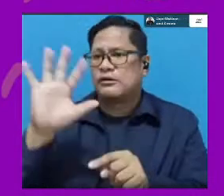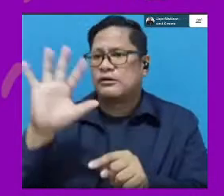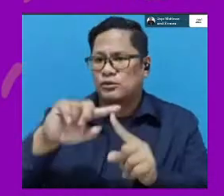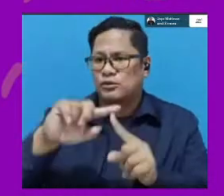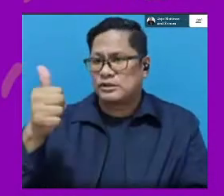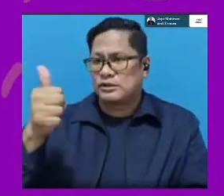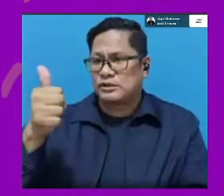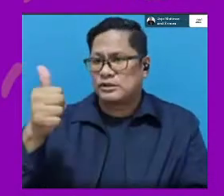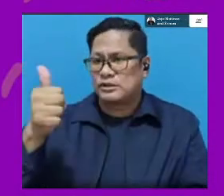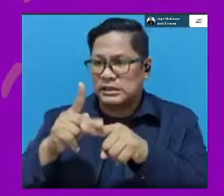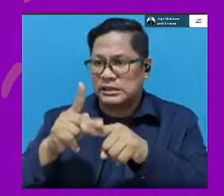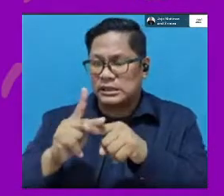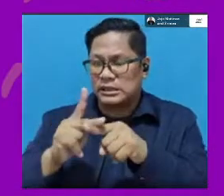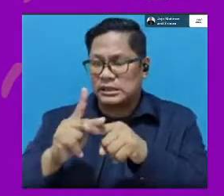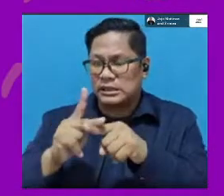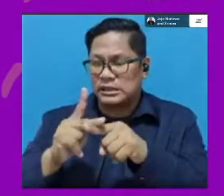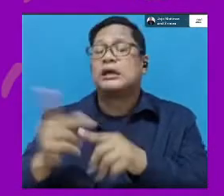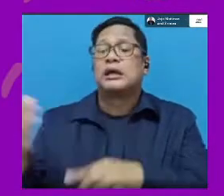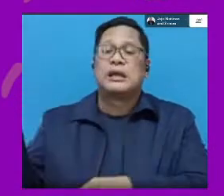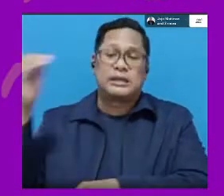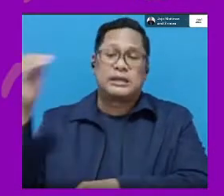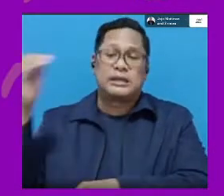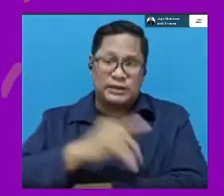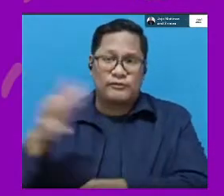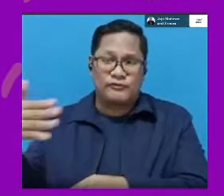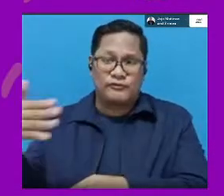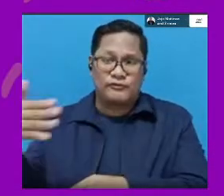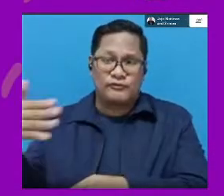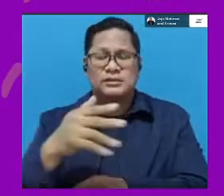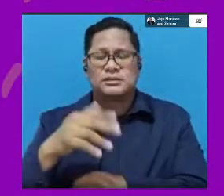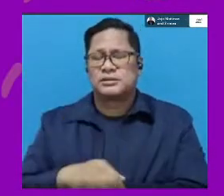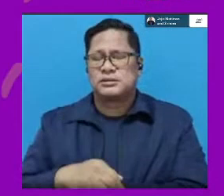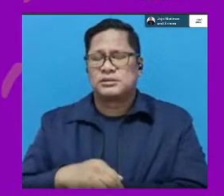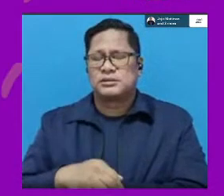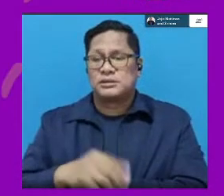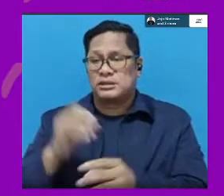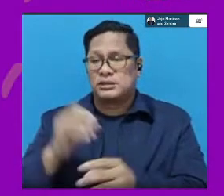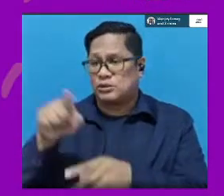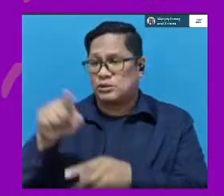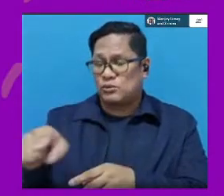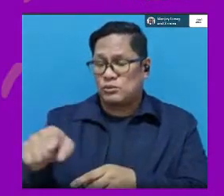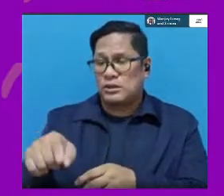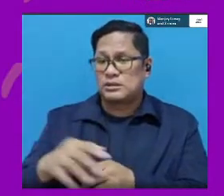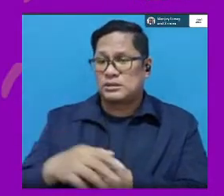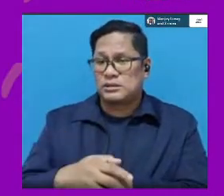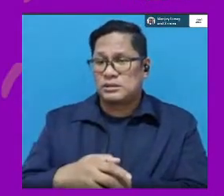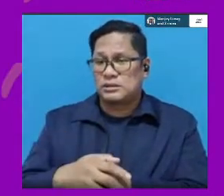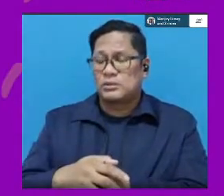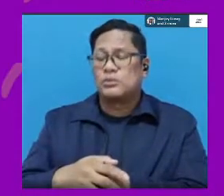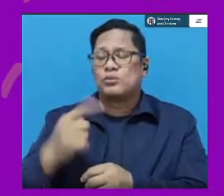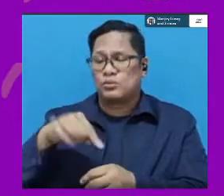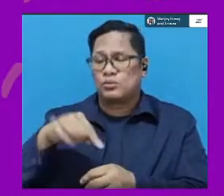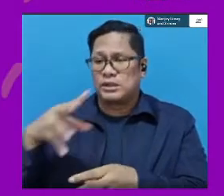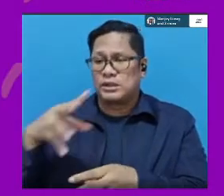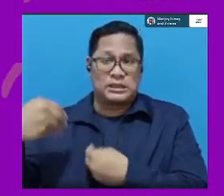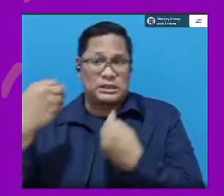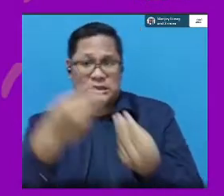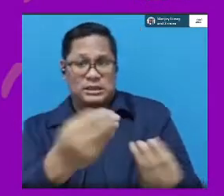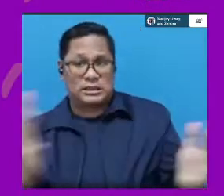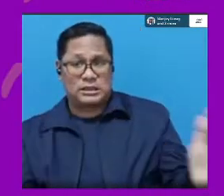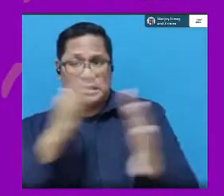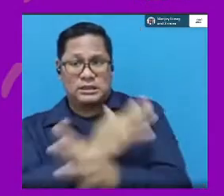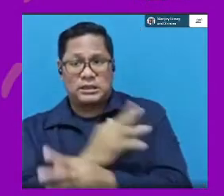per day of fish in one fishing outing. We provided a